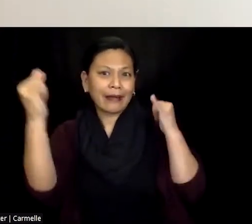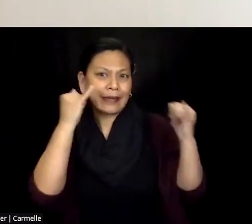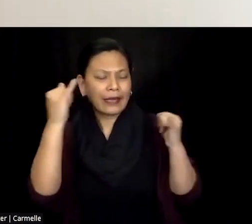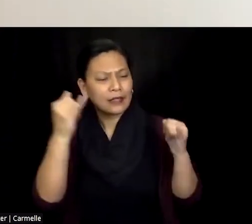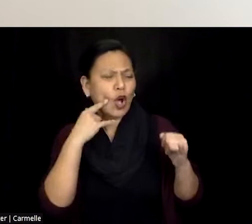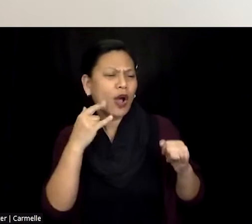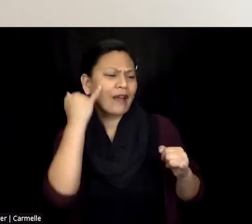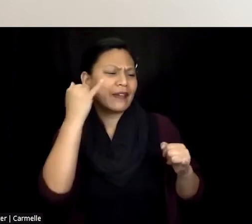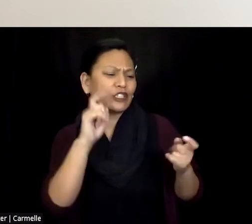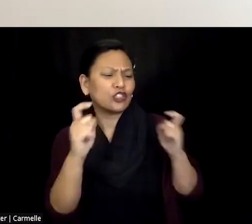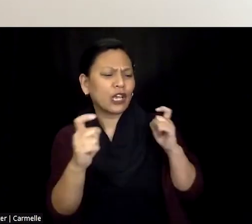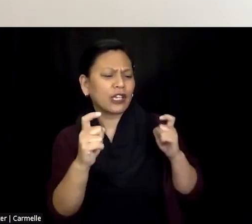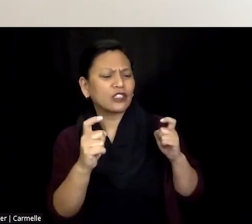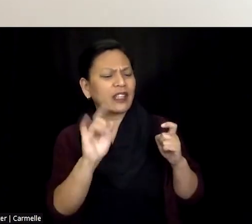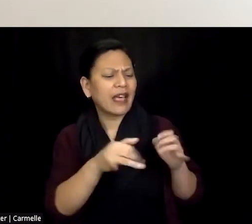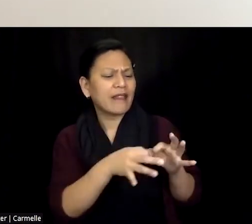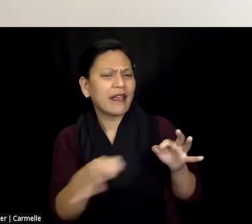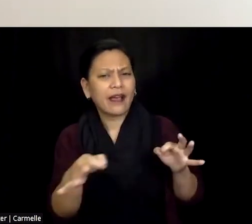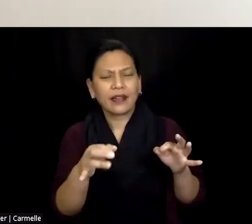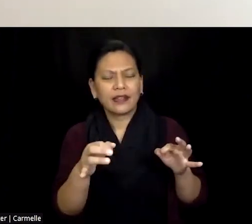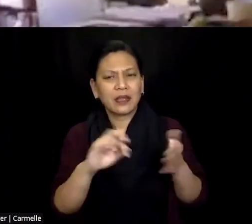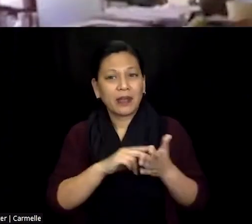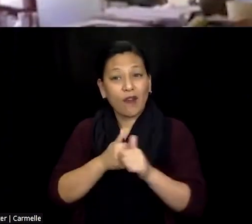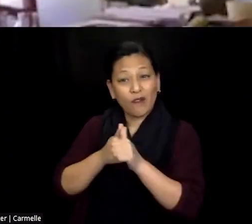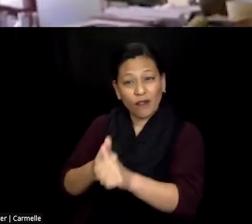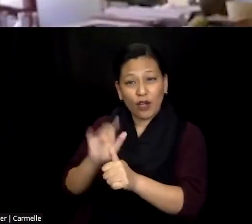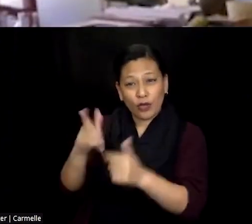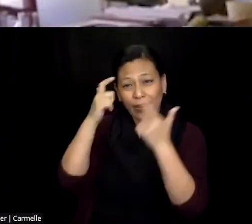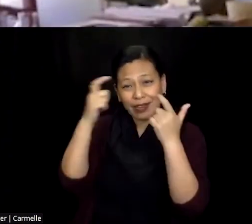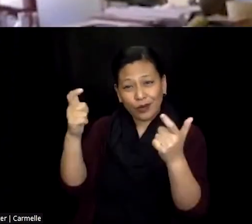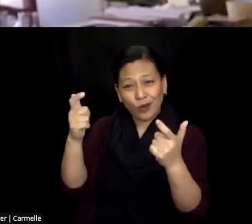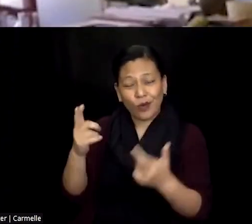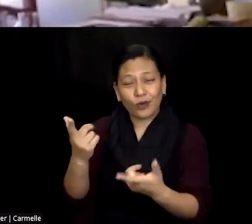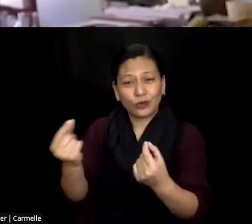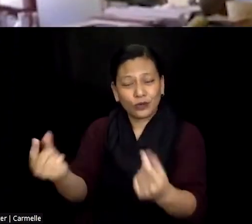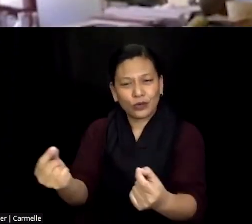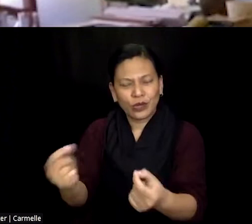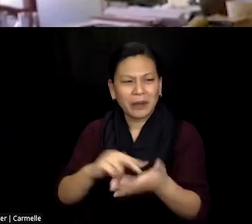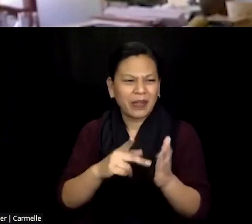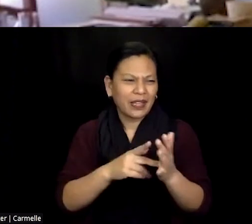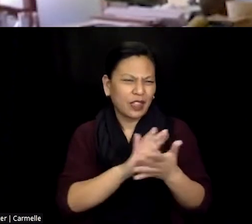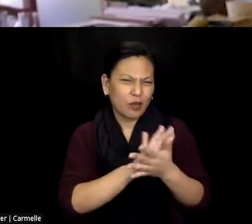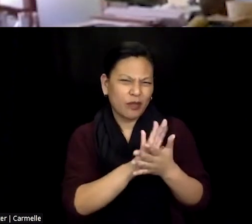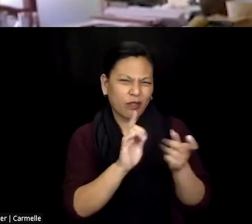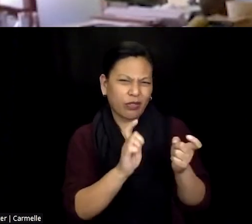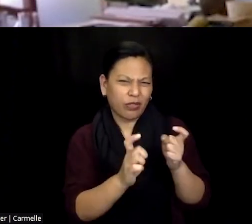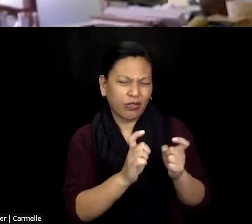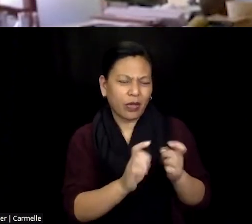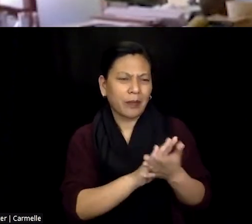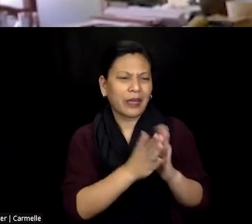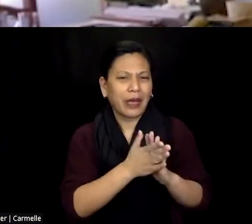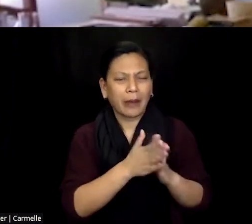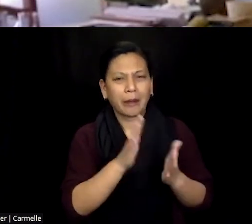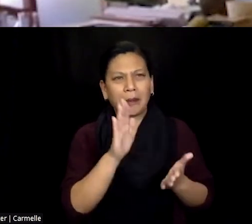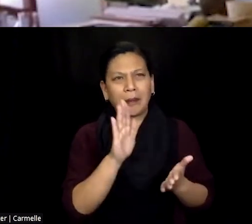have to pivot based on ego sometimes. And so the movie ends up getting watered down and becoming a little bit more mediocre and a